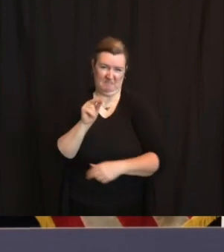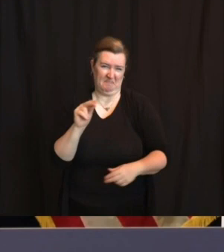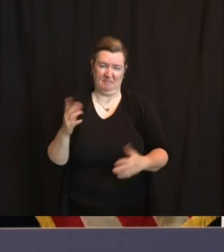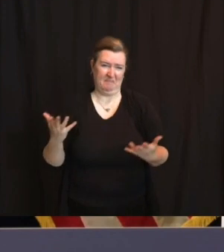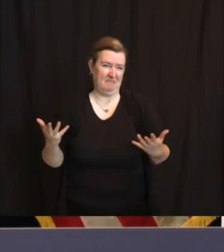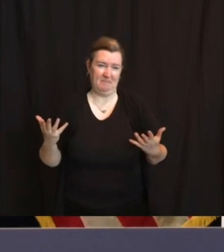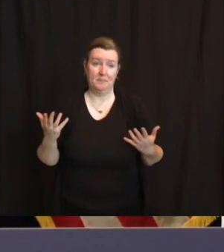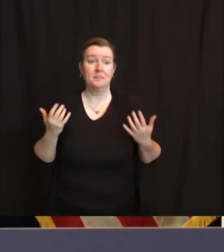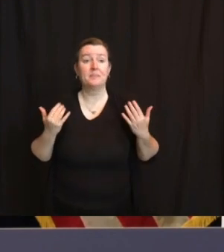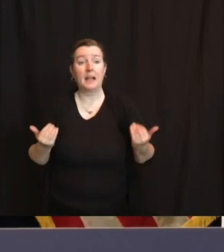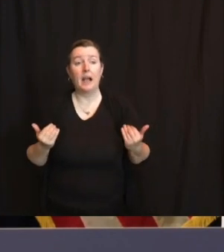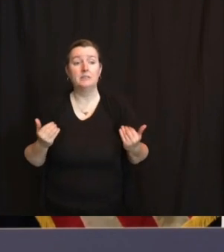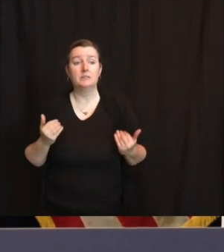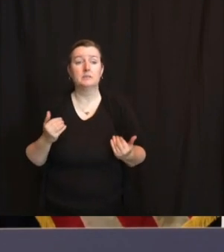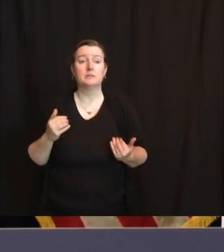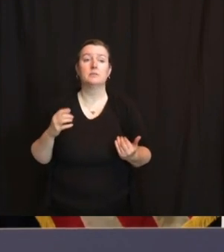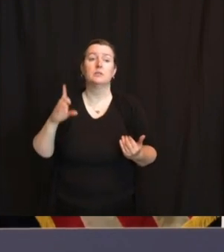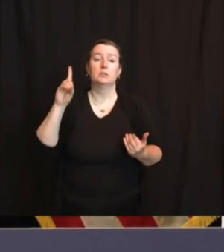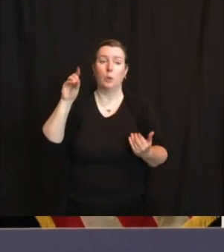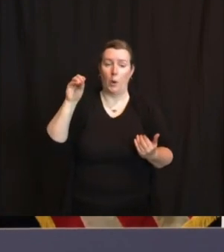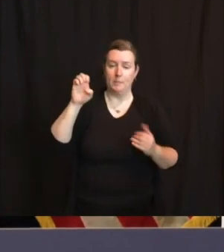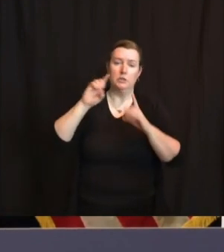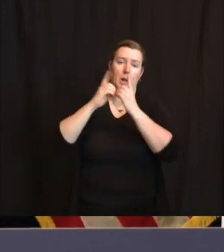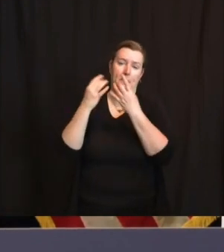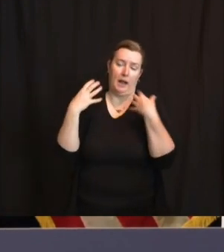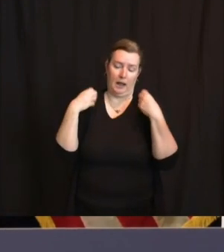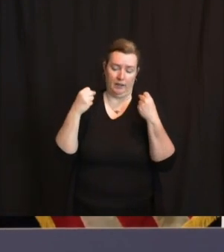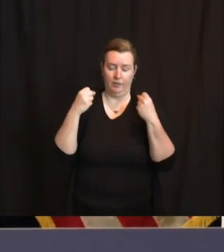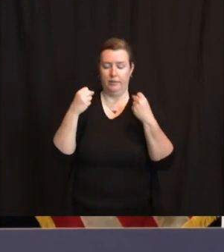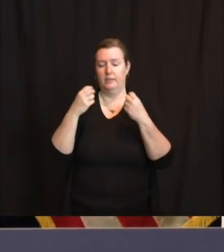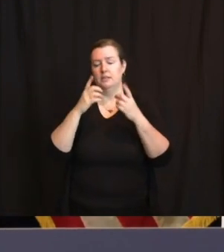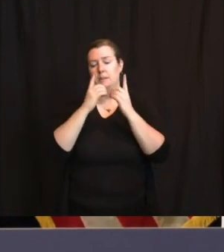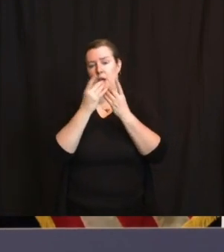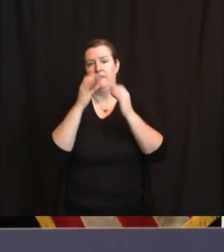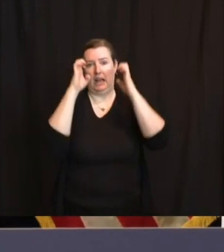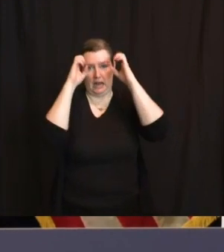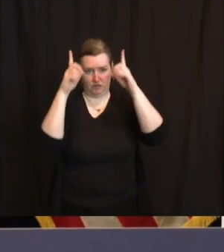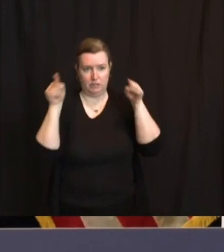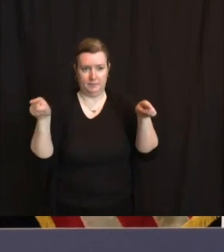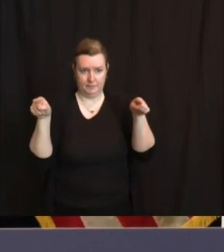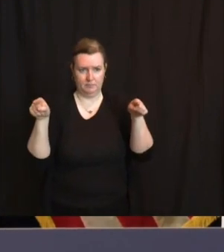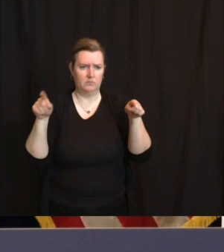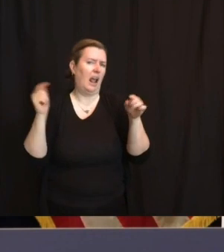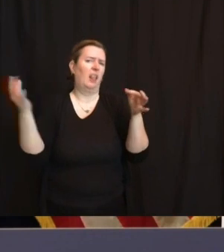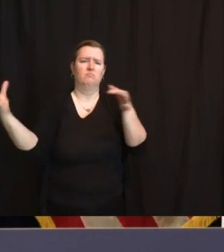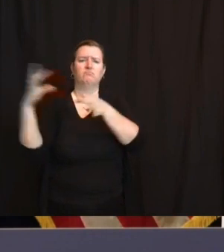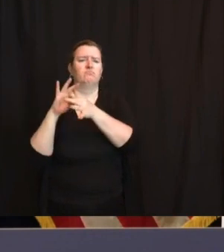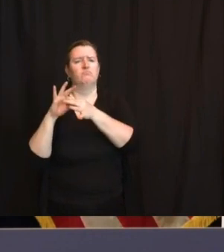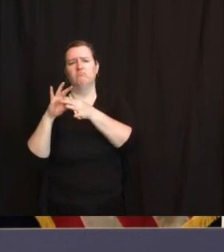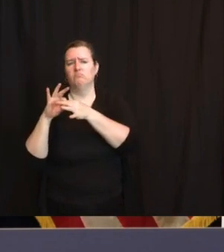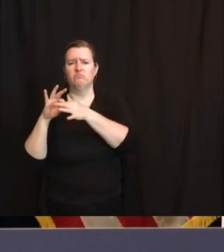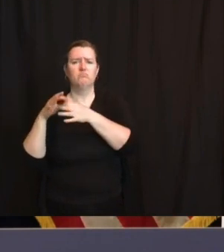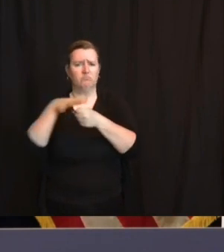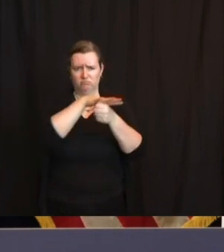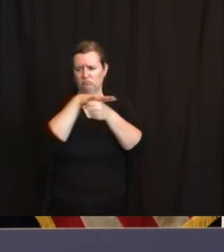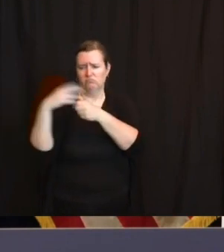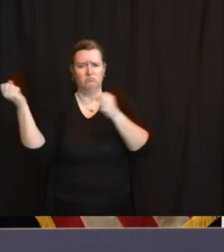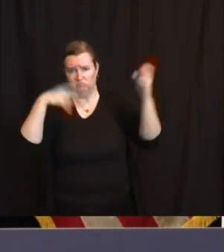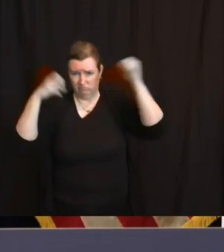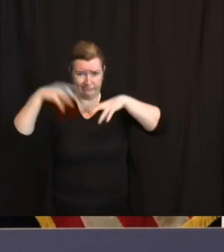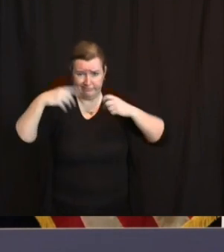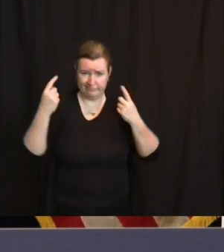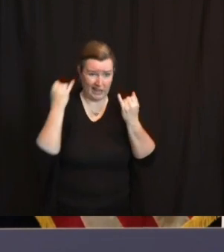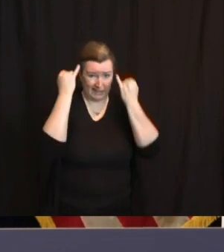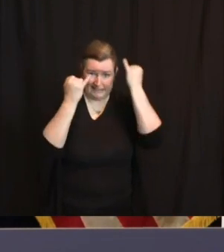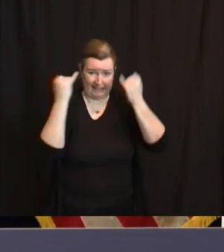Ed, Department of Health, all related areas are working on, again, wargaming through what